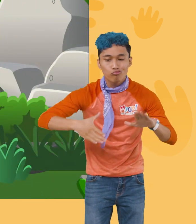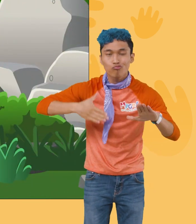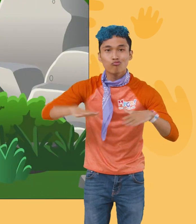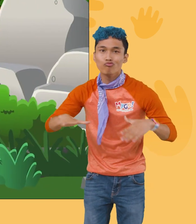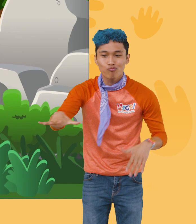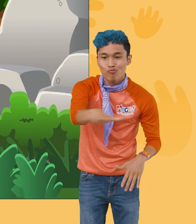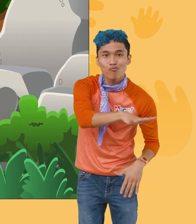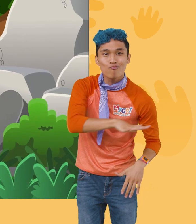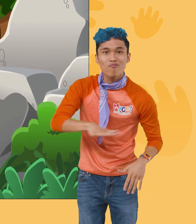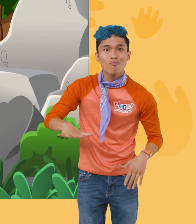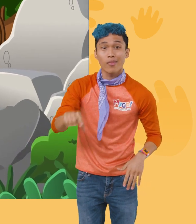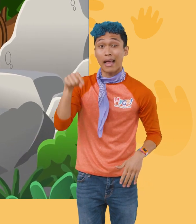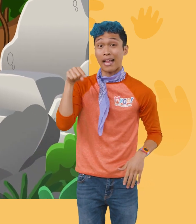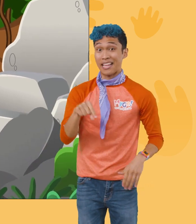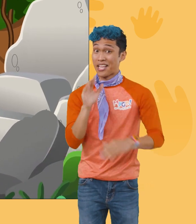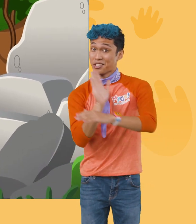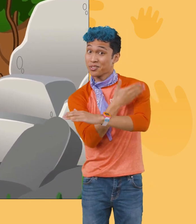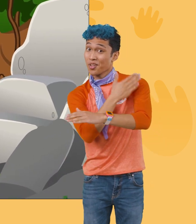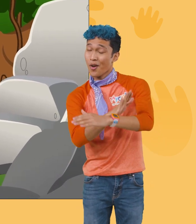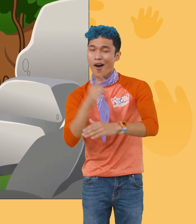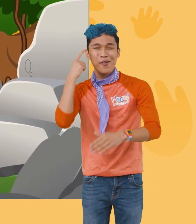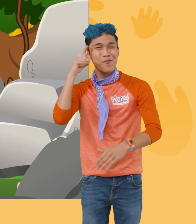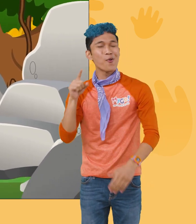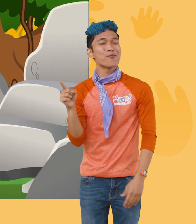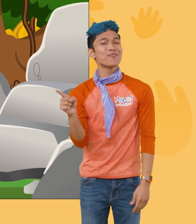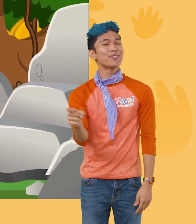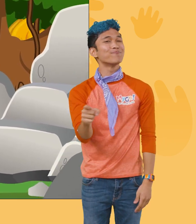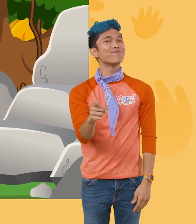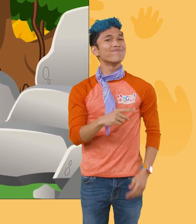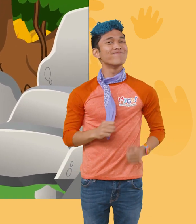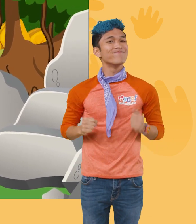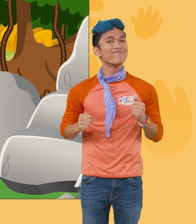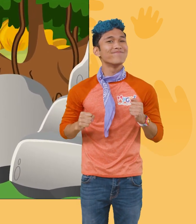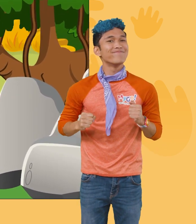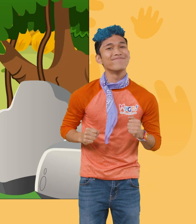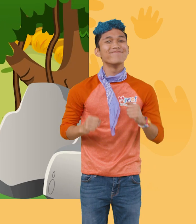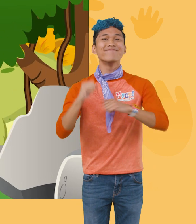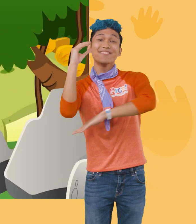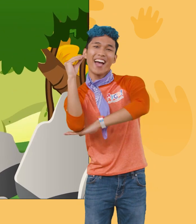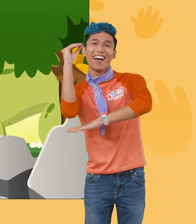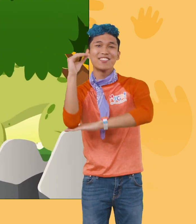the land, and this is a song for them.